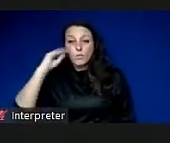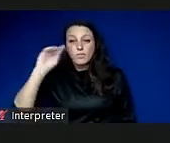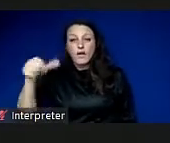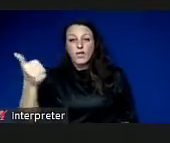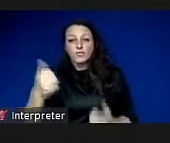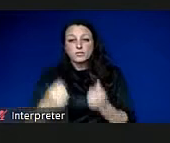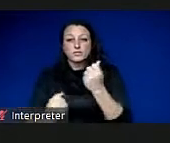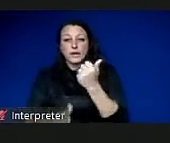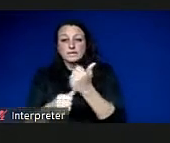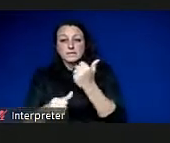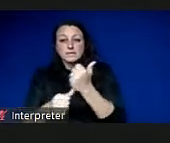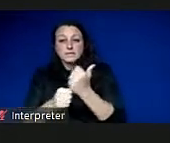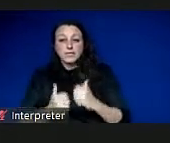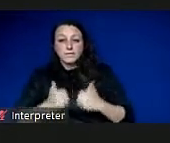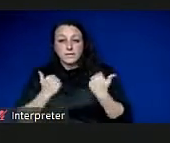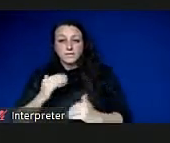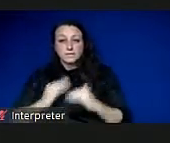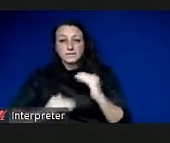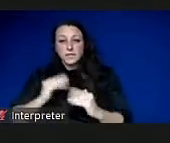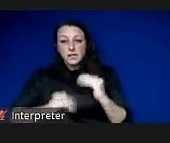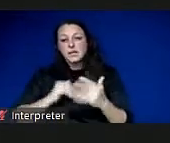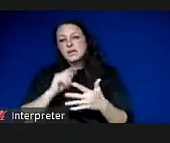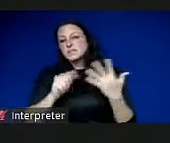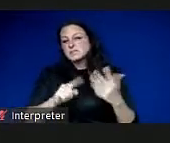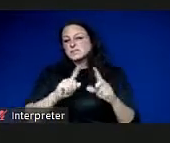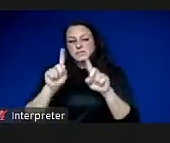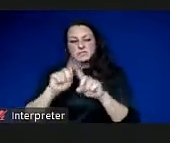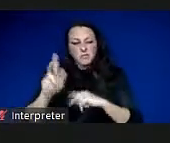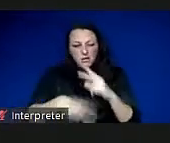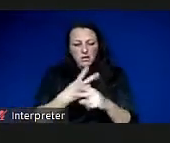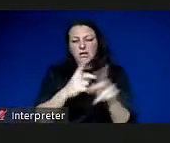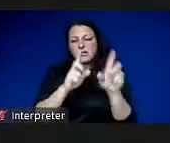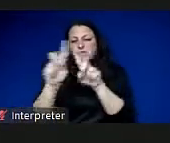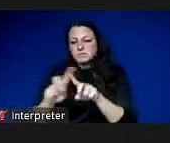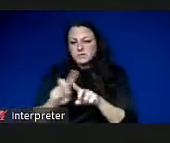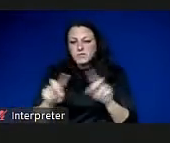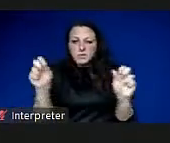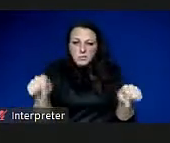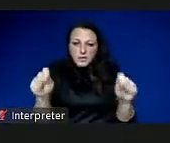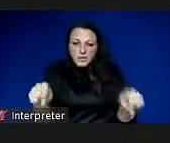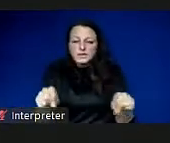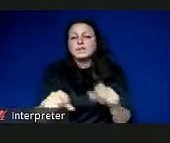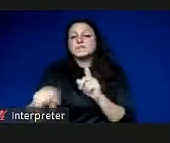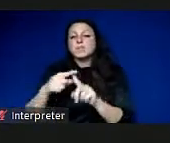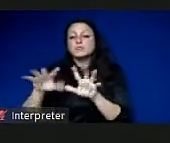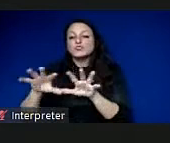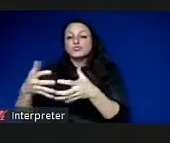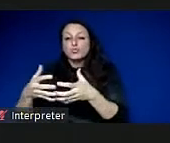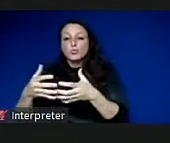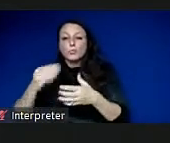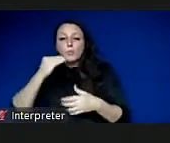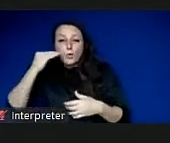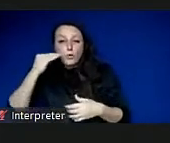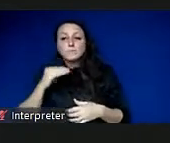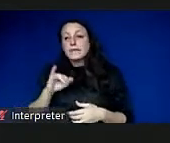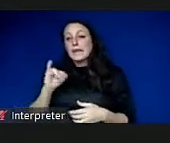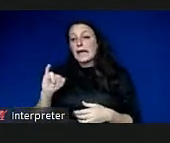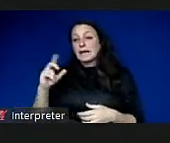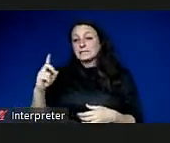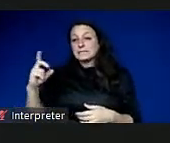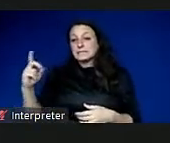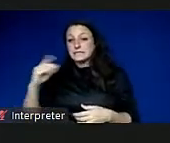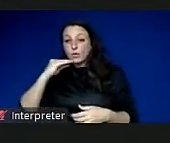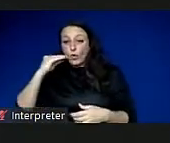variety of types and capabilities, as well as group homes and IDD homes. So many of